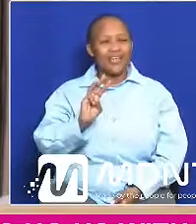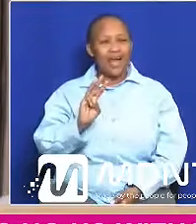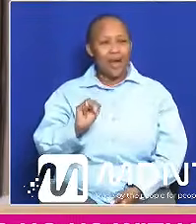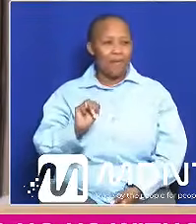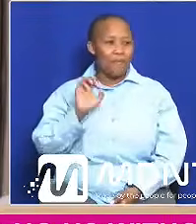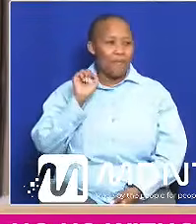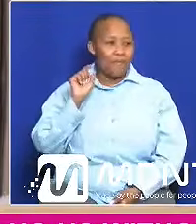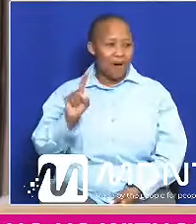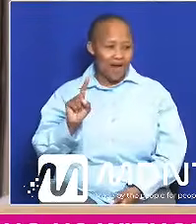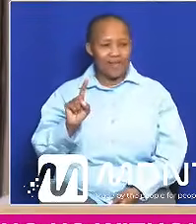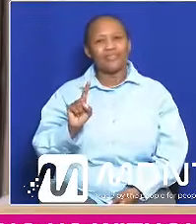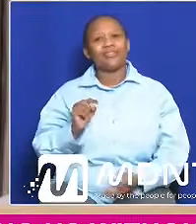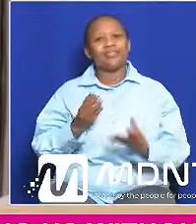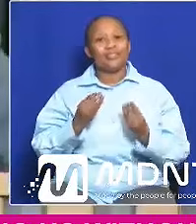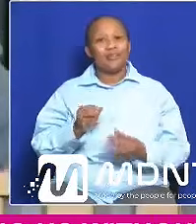825